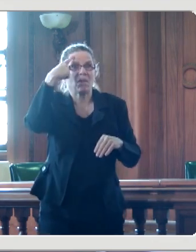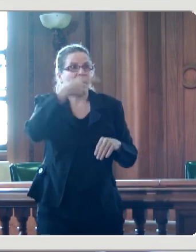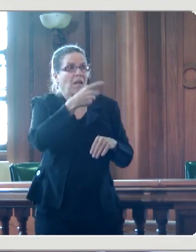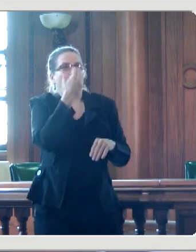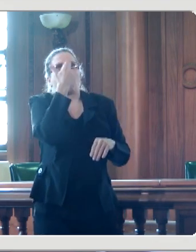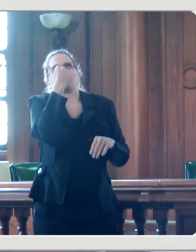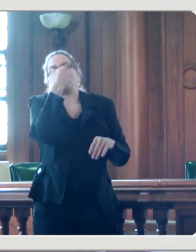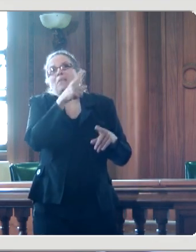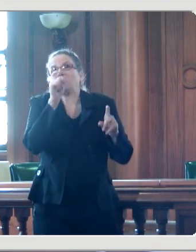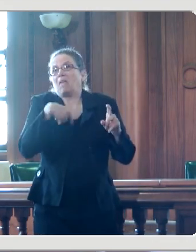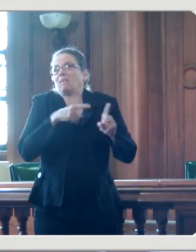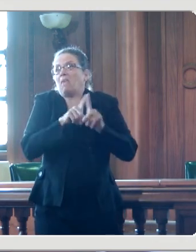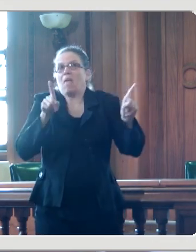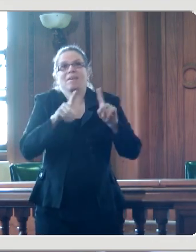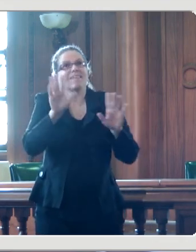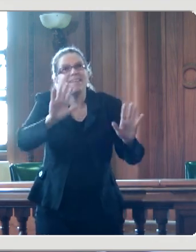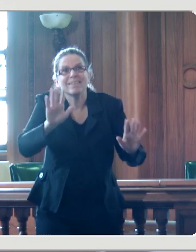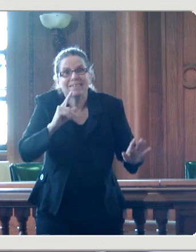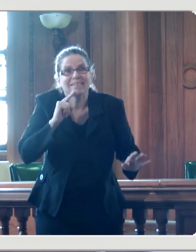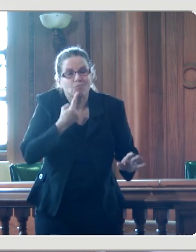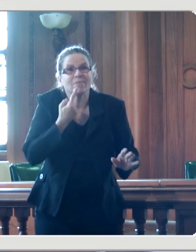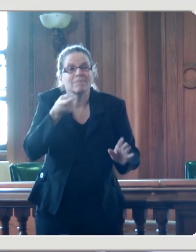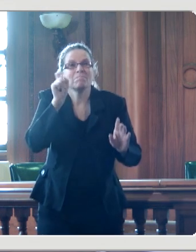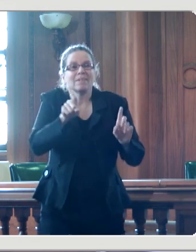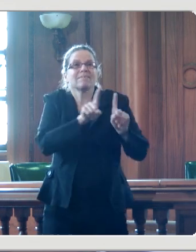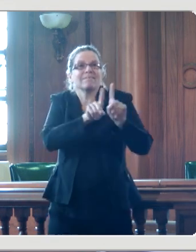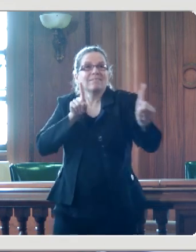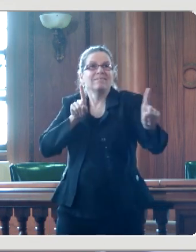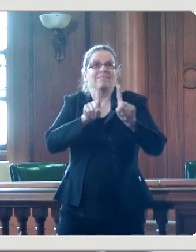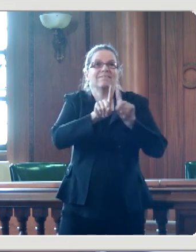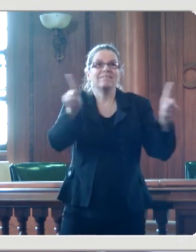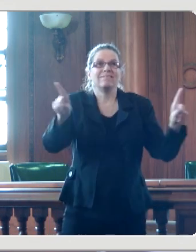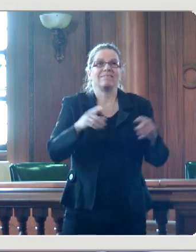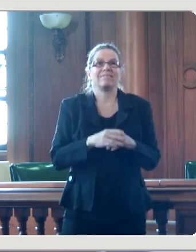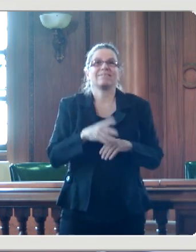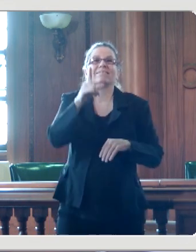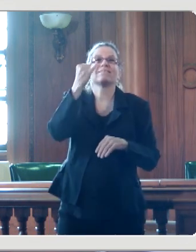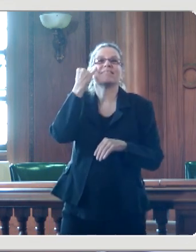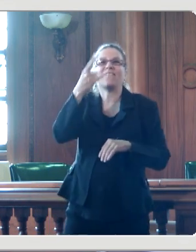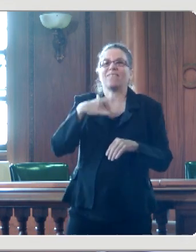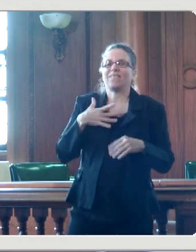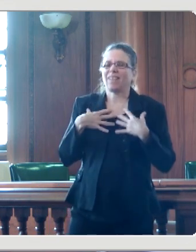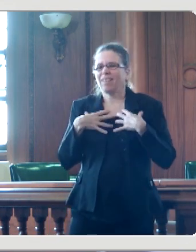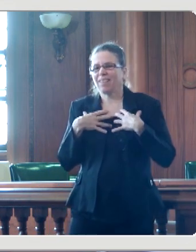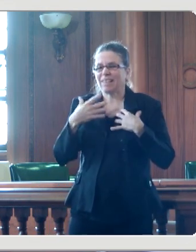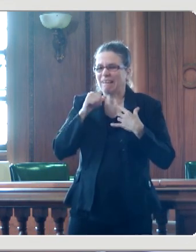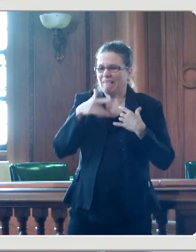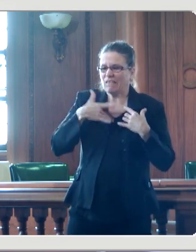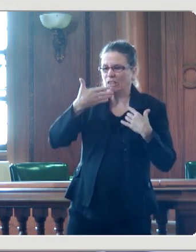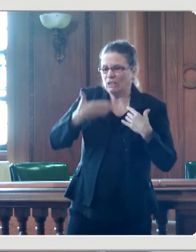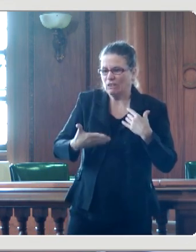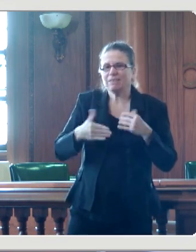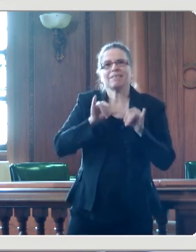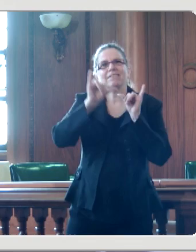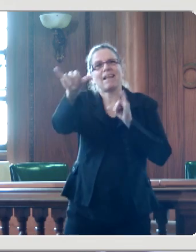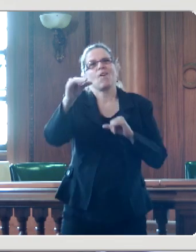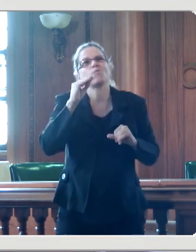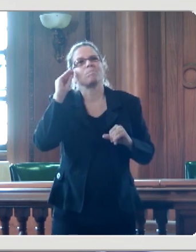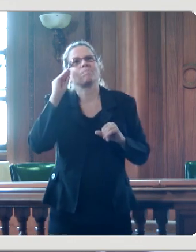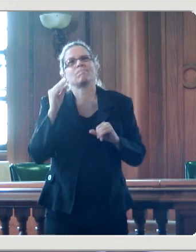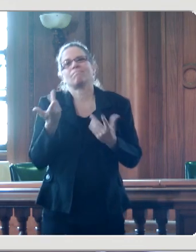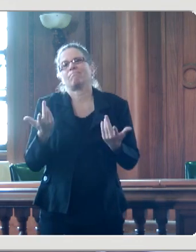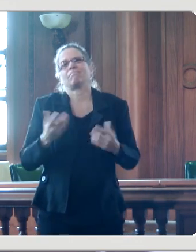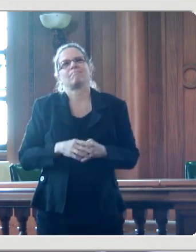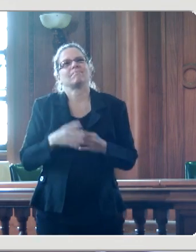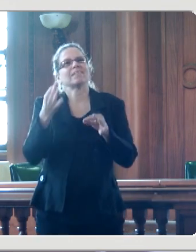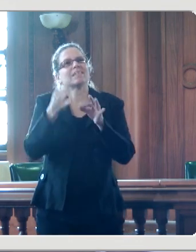feel good, stay home. Stay home. So we will continue to keep you